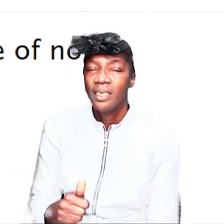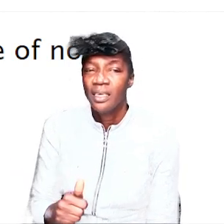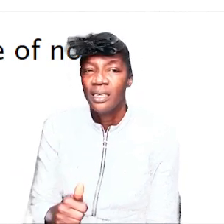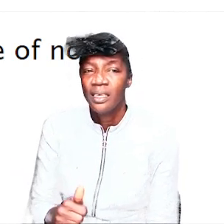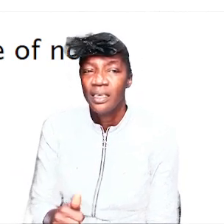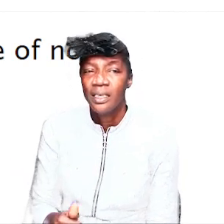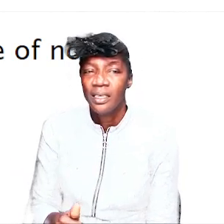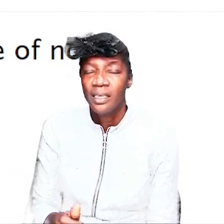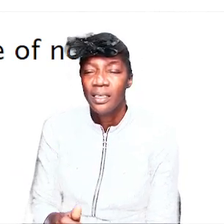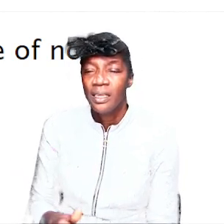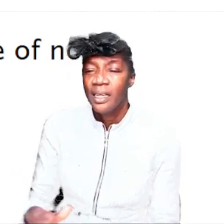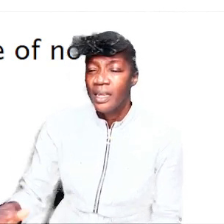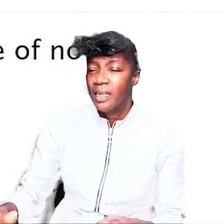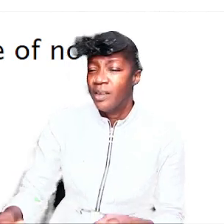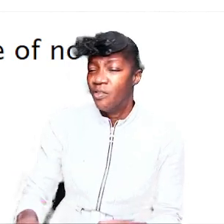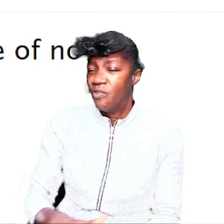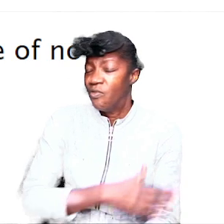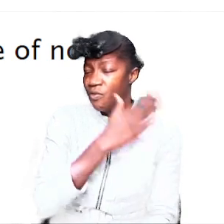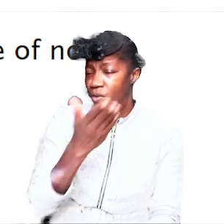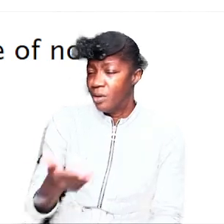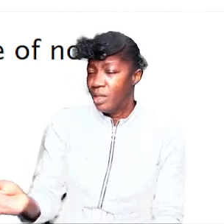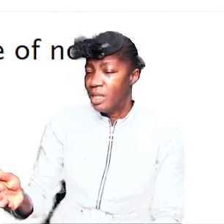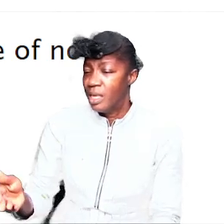decree of what he said.